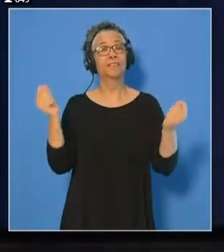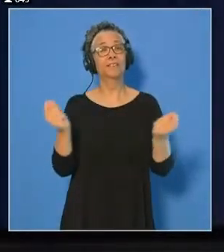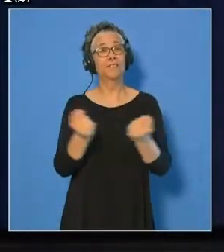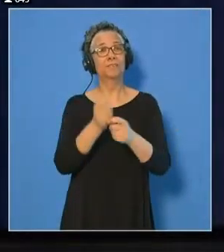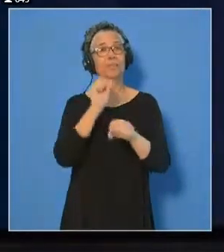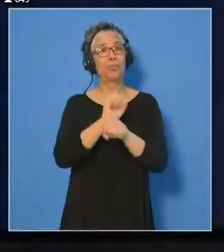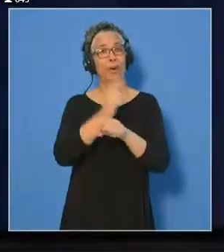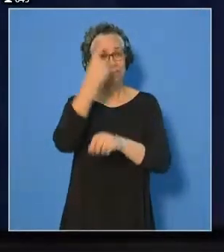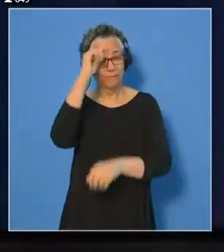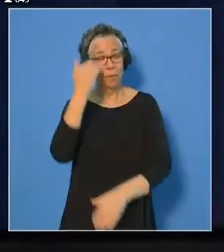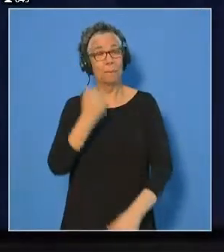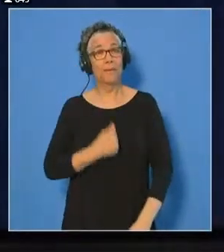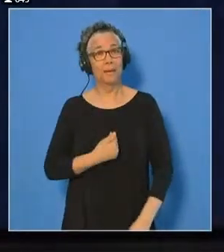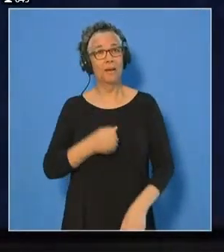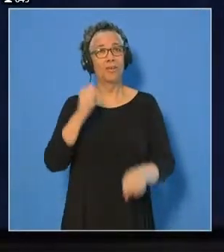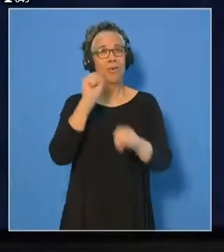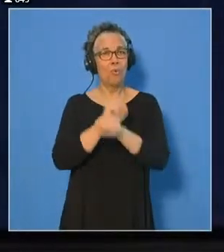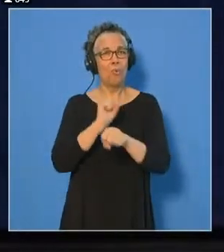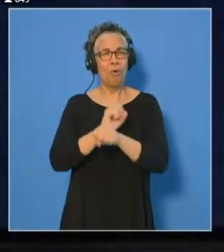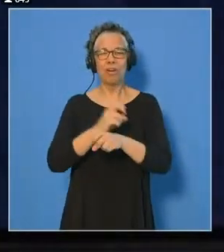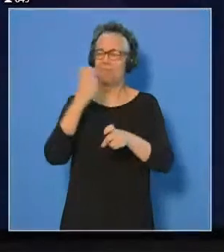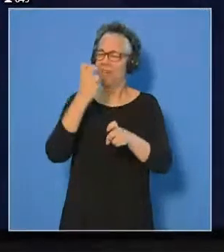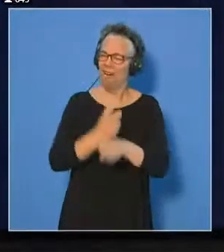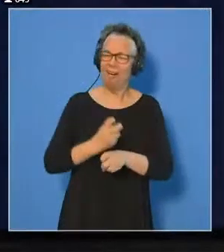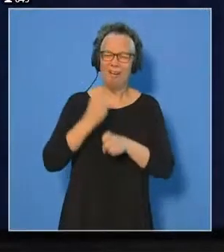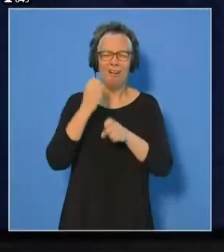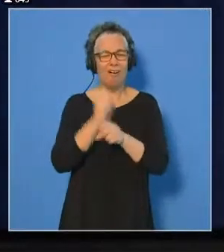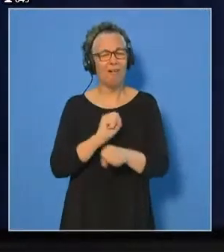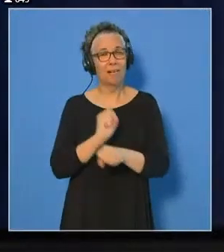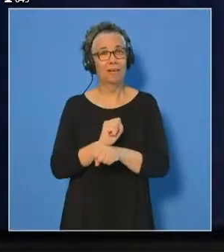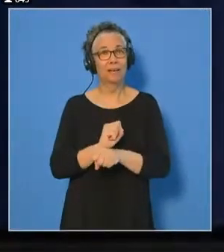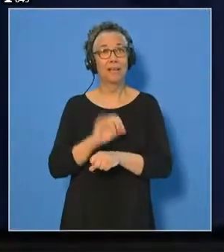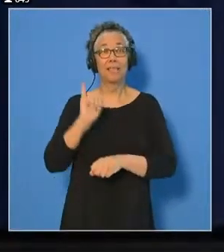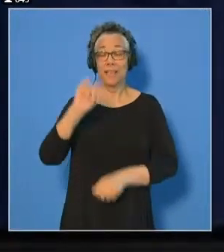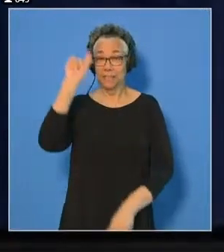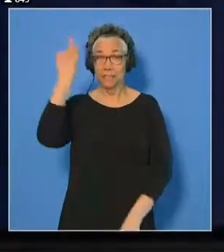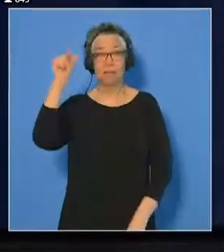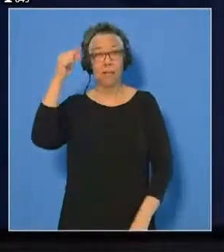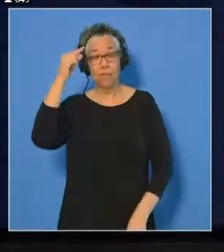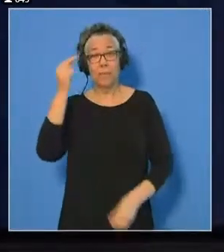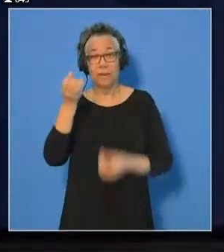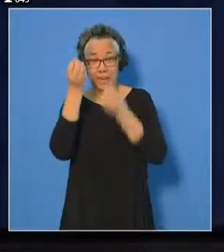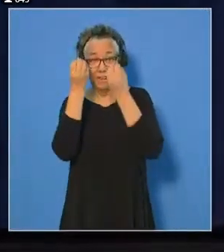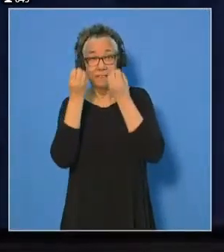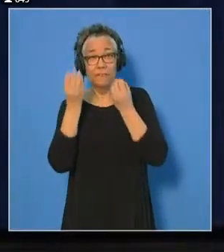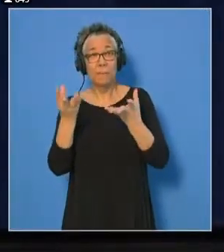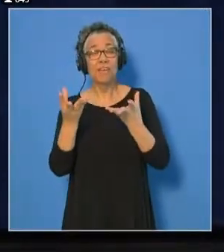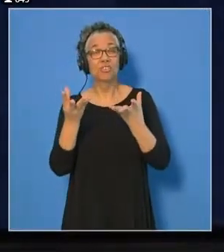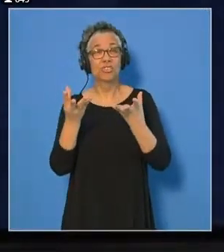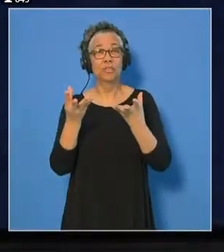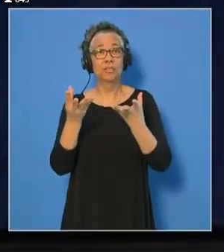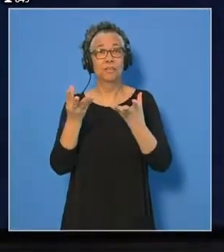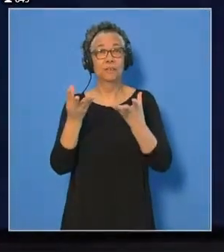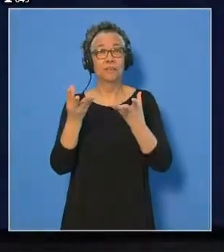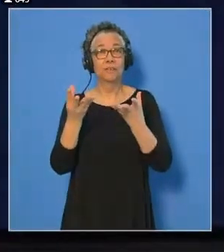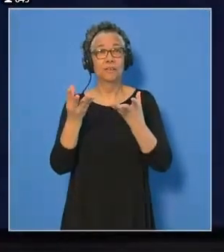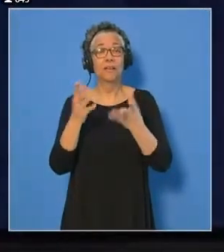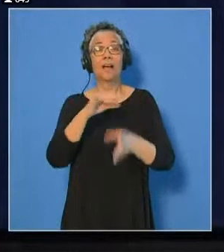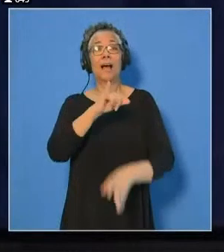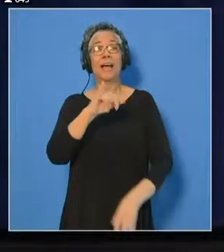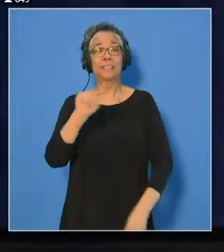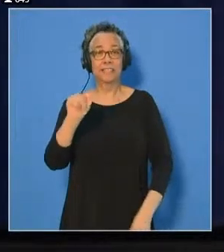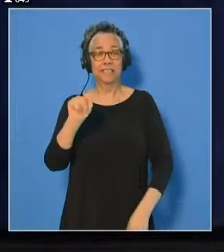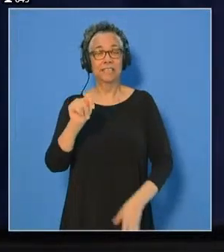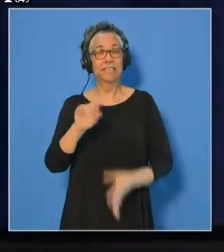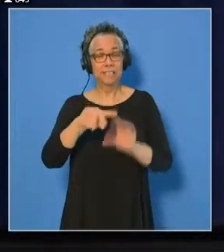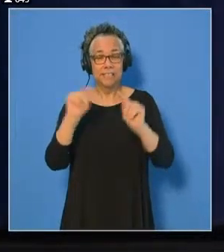actually works for me and has been working incredibly hard. And that is the government's information, the IT